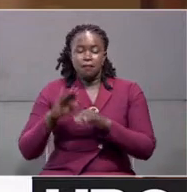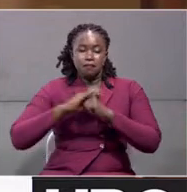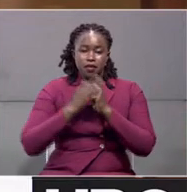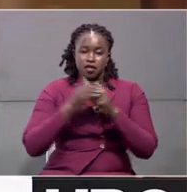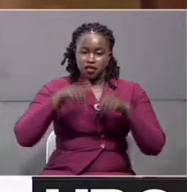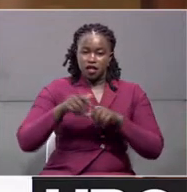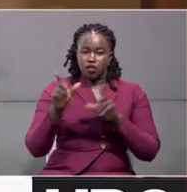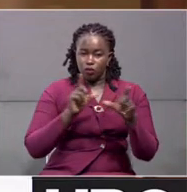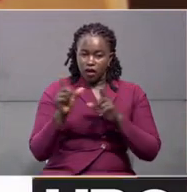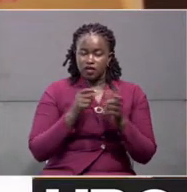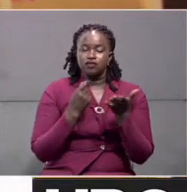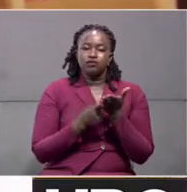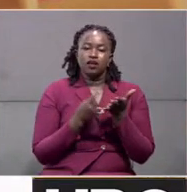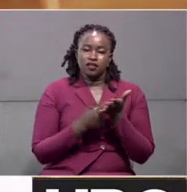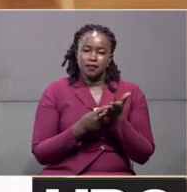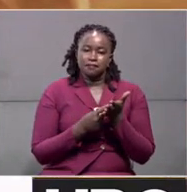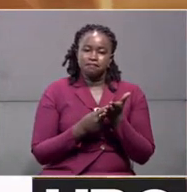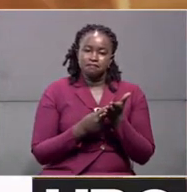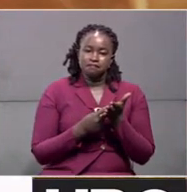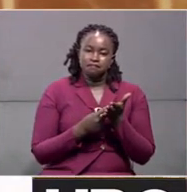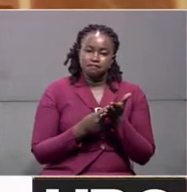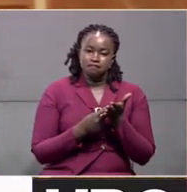here in Uganda.